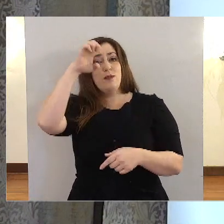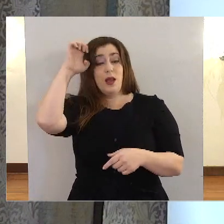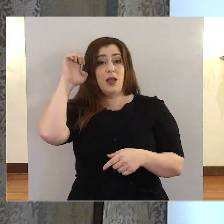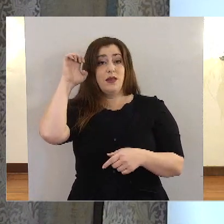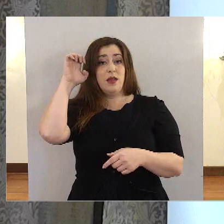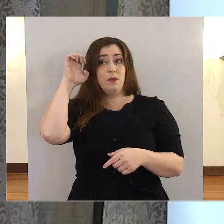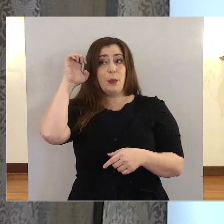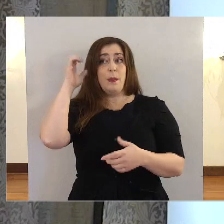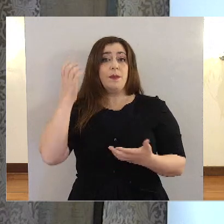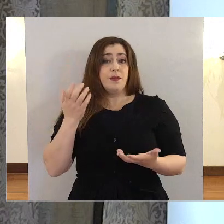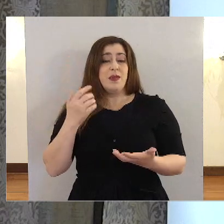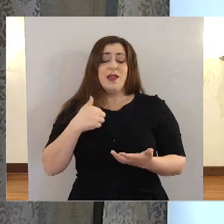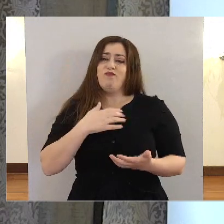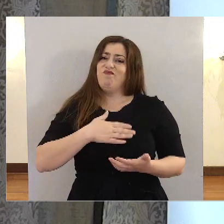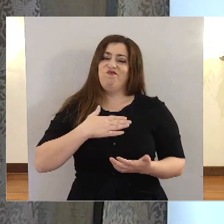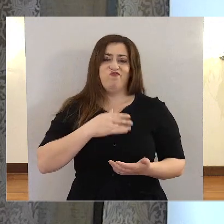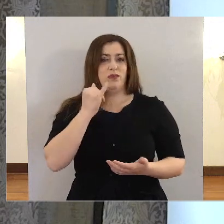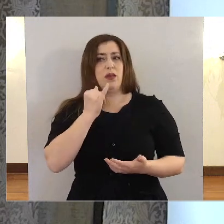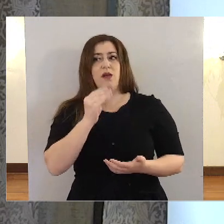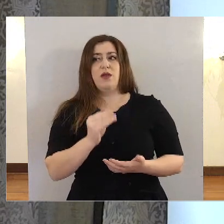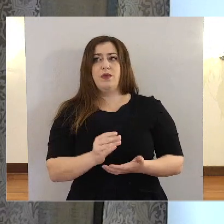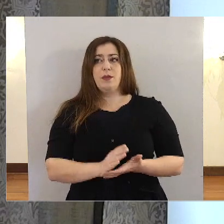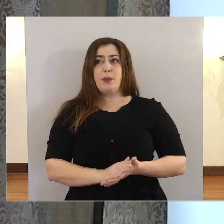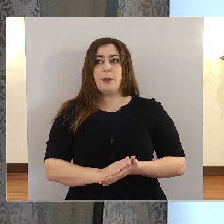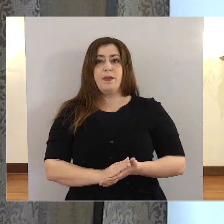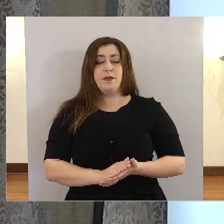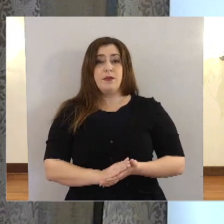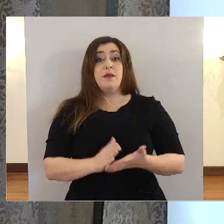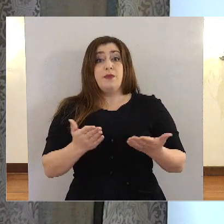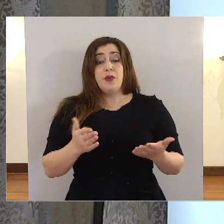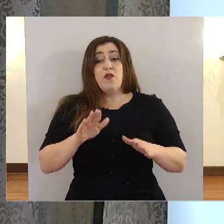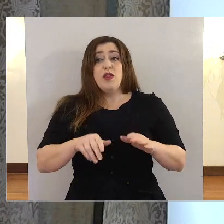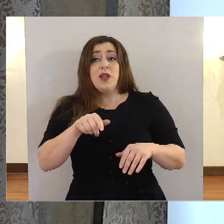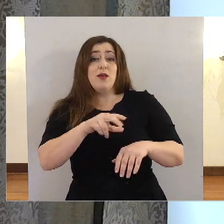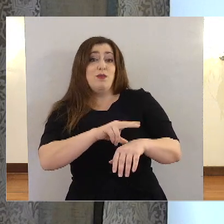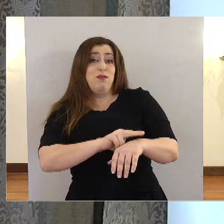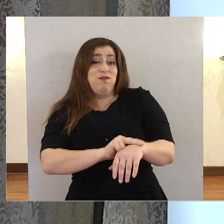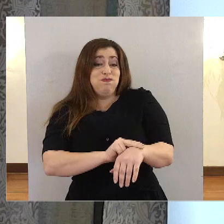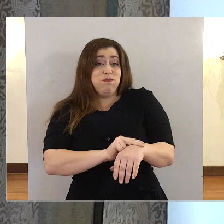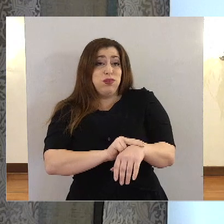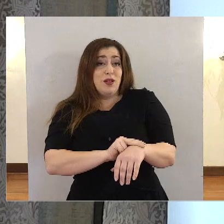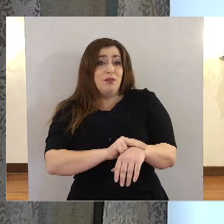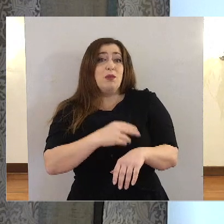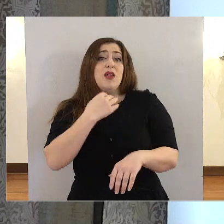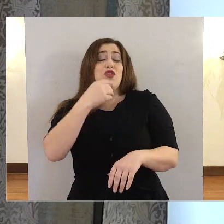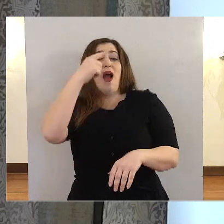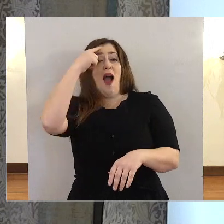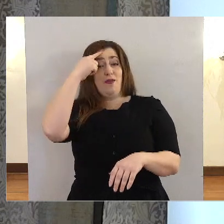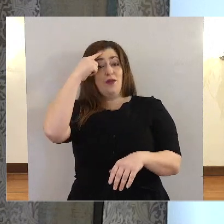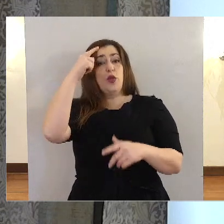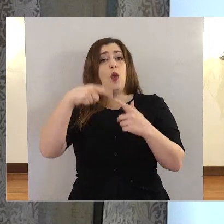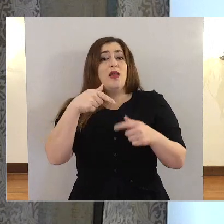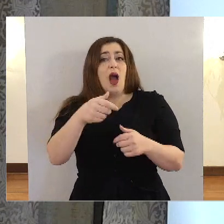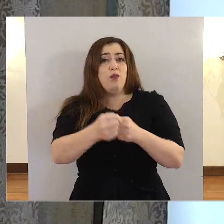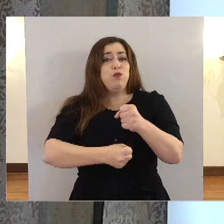GP happened to be possibly unaware of this project, possibly unaware of how things